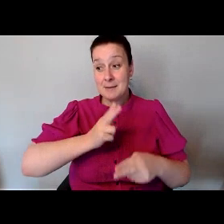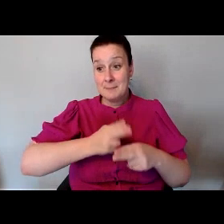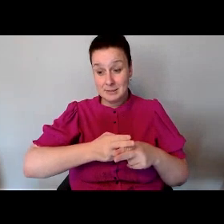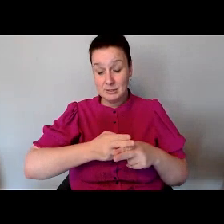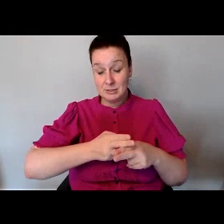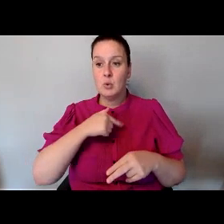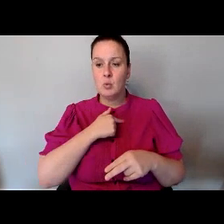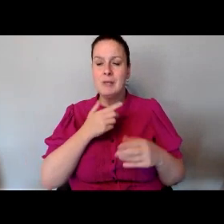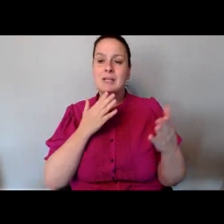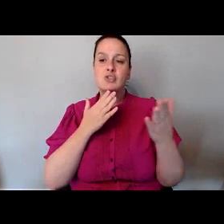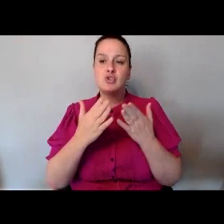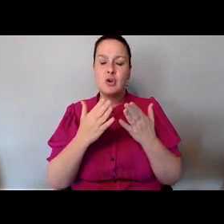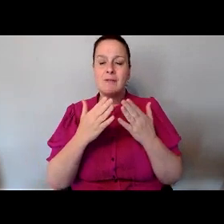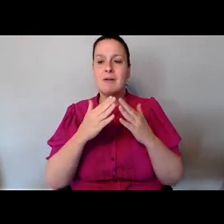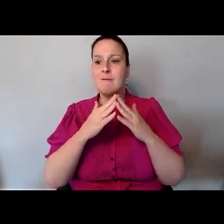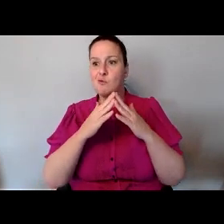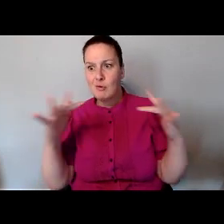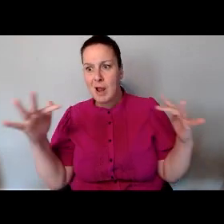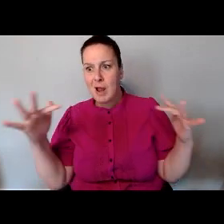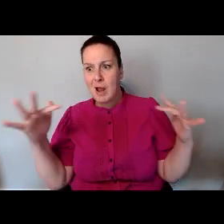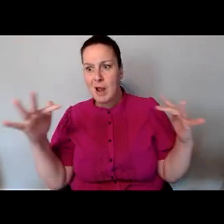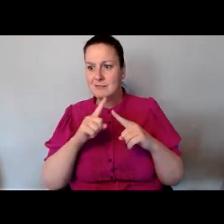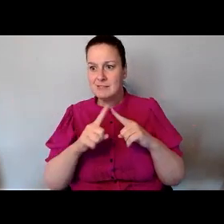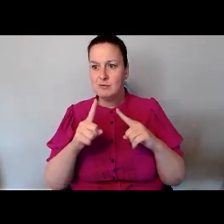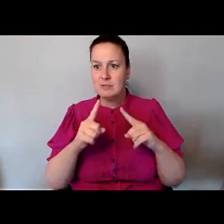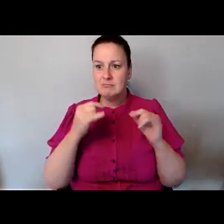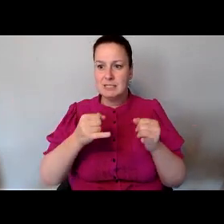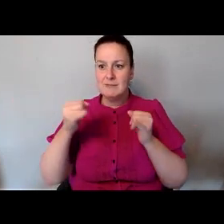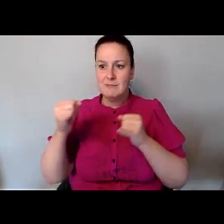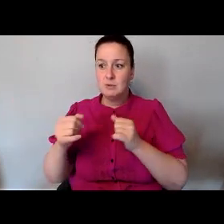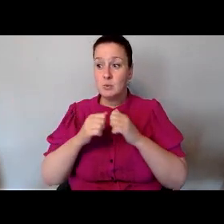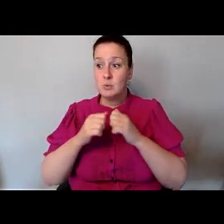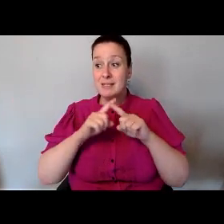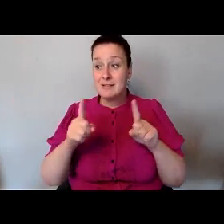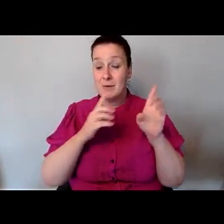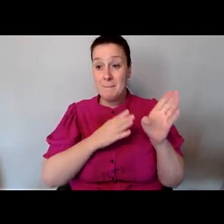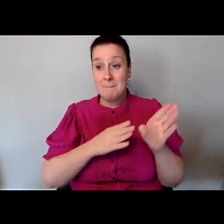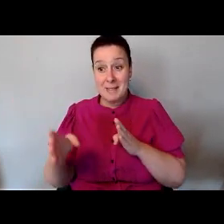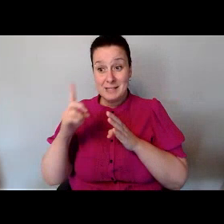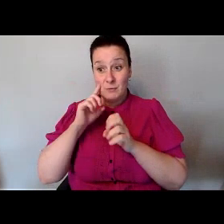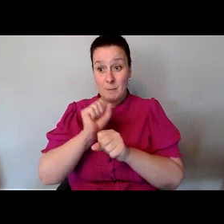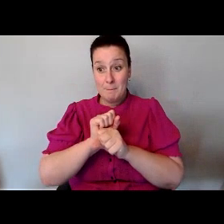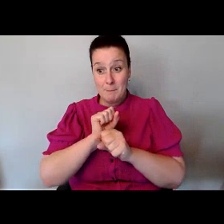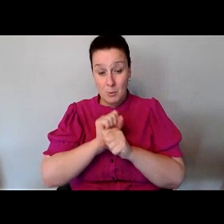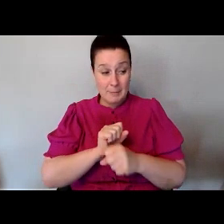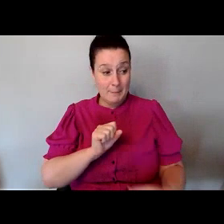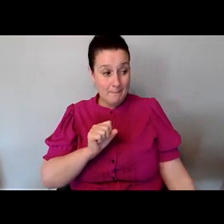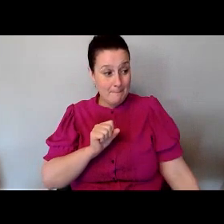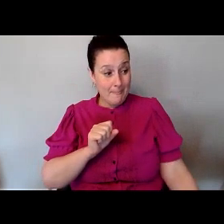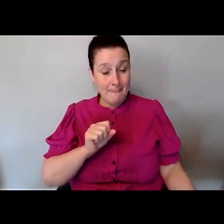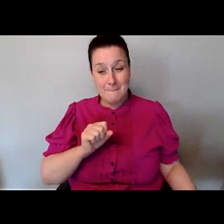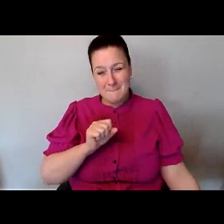a variety of individuals with different plans for employment. And so some of the services that